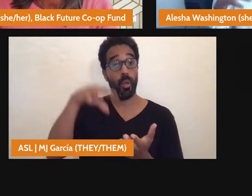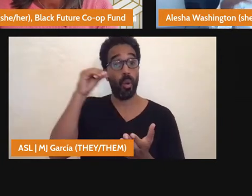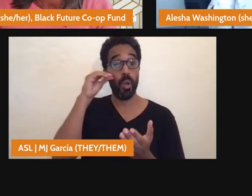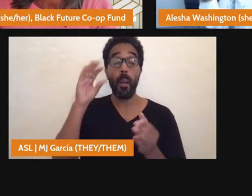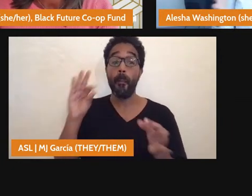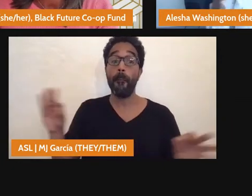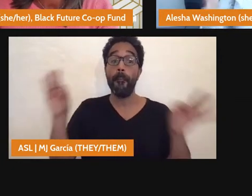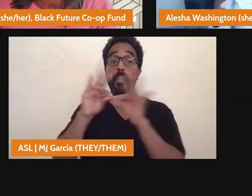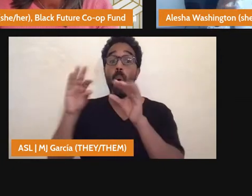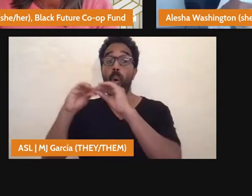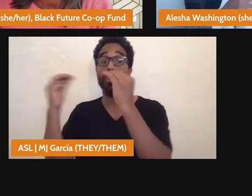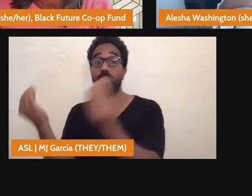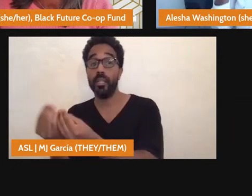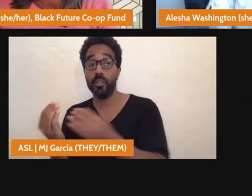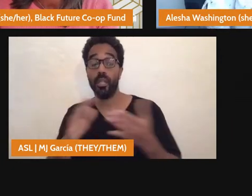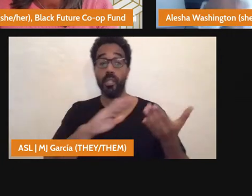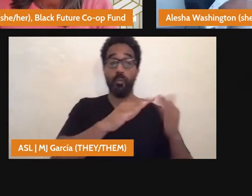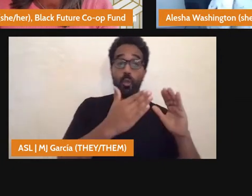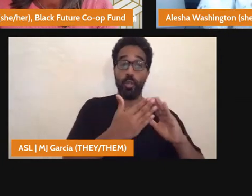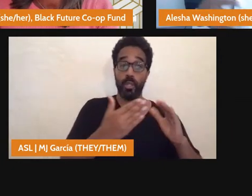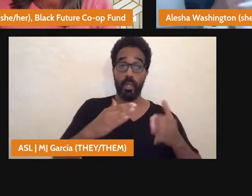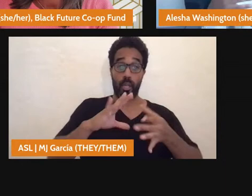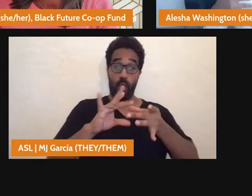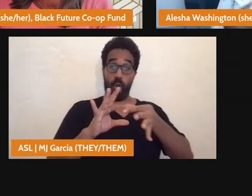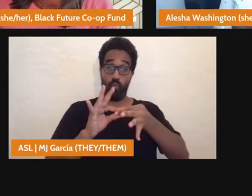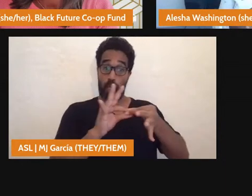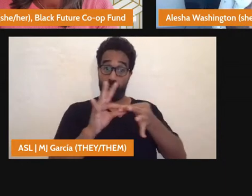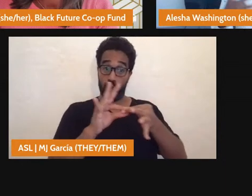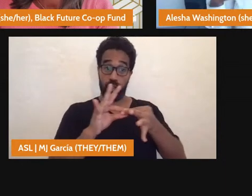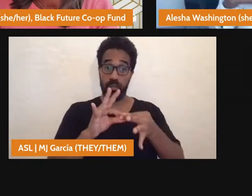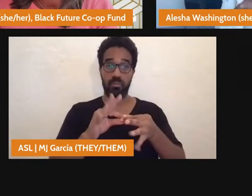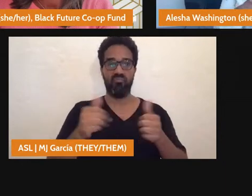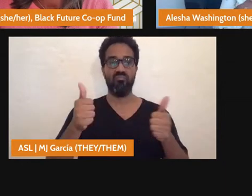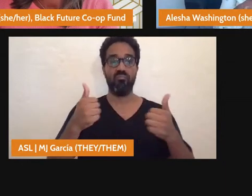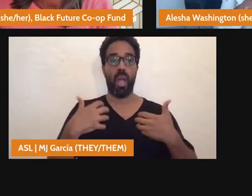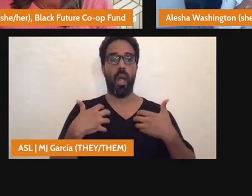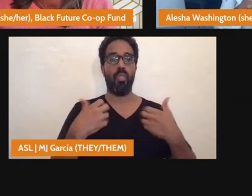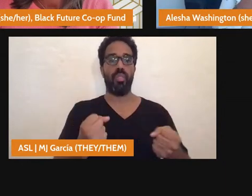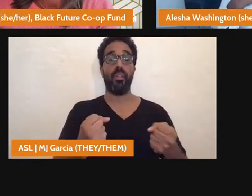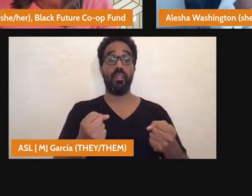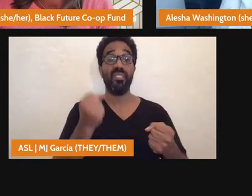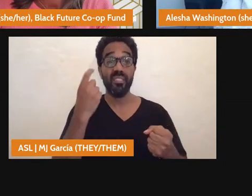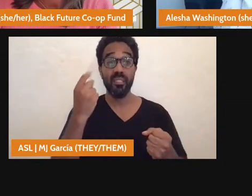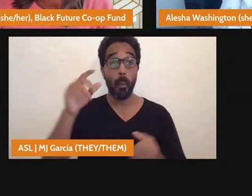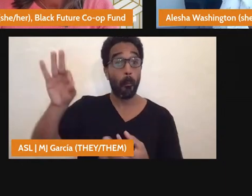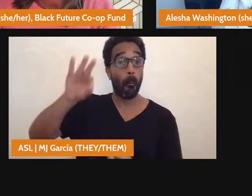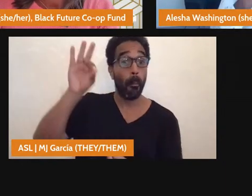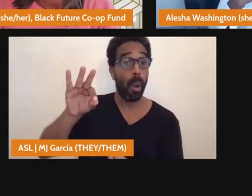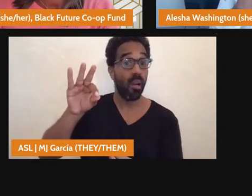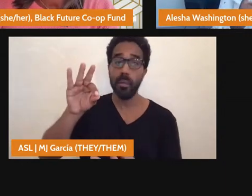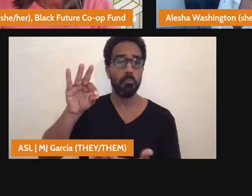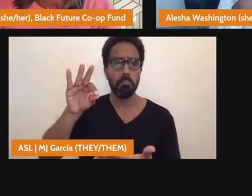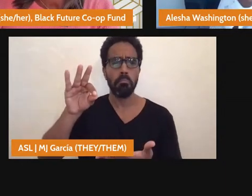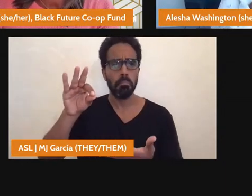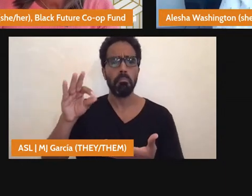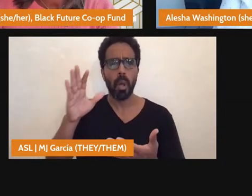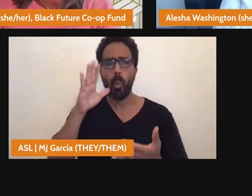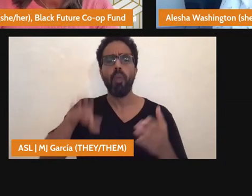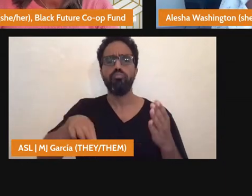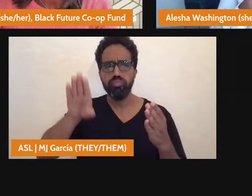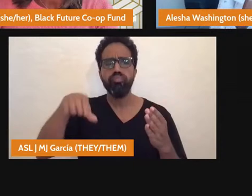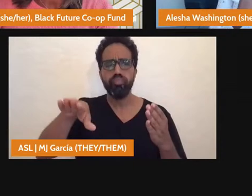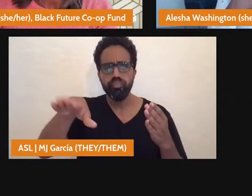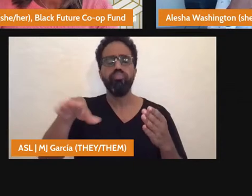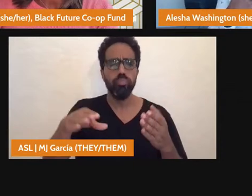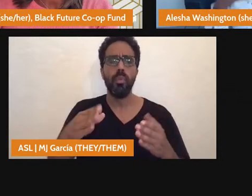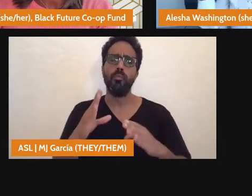right? It's never a perfect thing. It's always we're perfecting it, right? Mm-hmm. And it's bi-directional, right? So there are things that we need from community and how